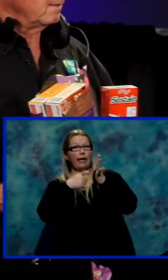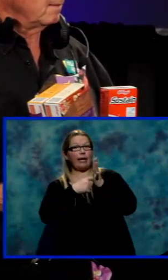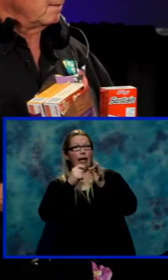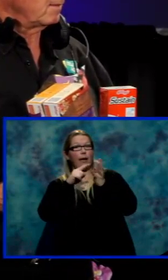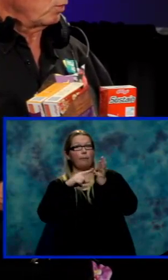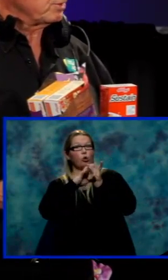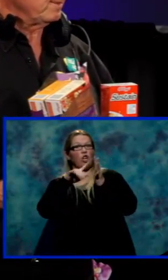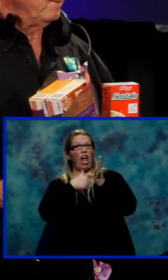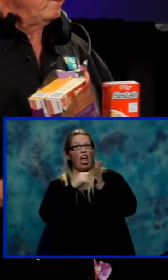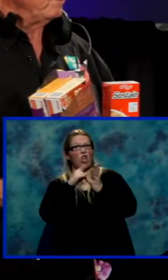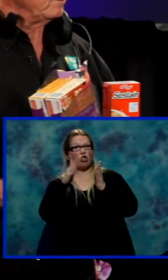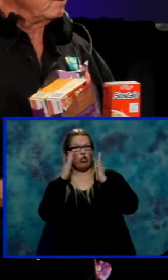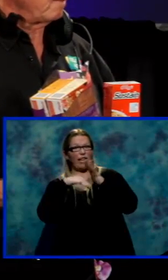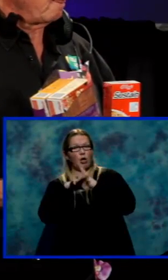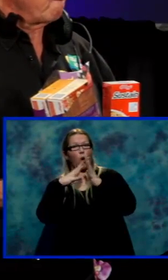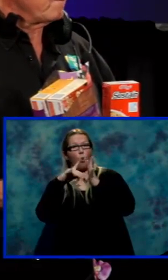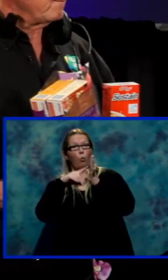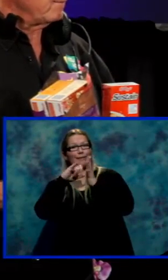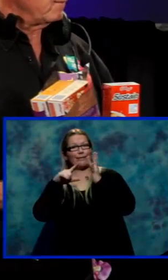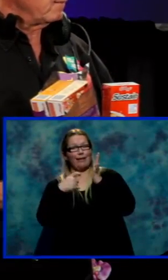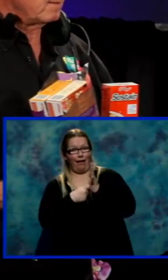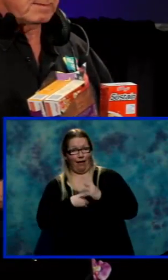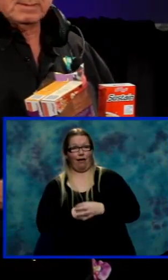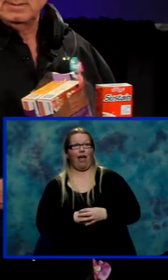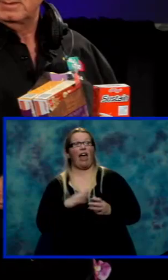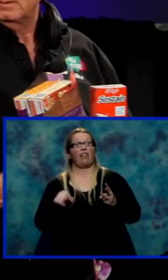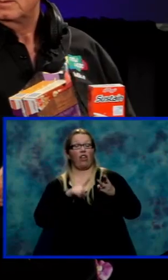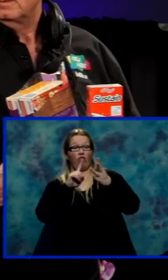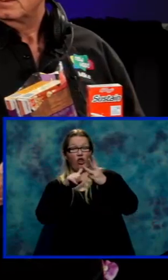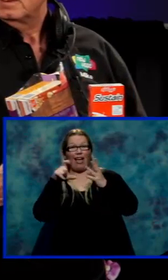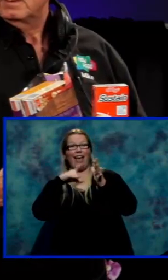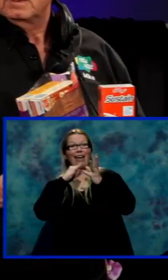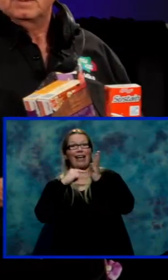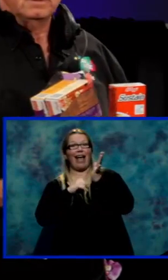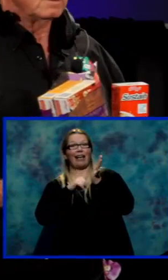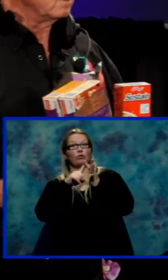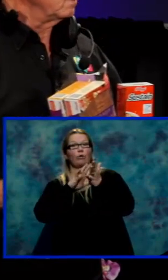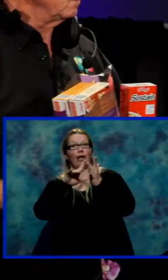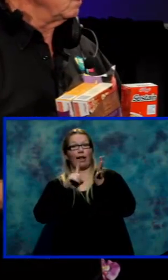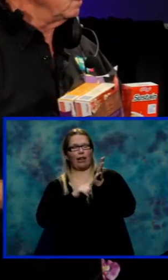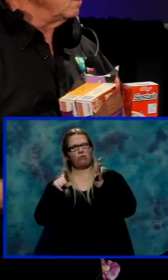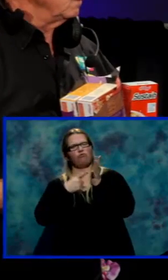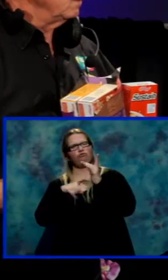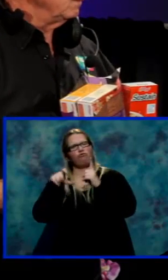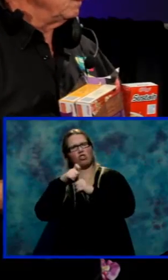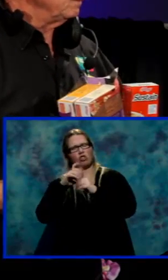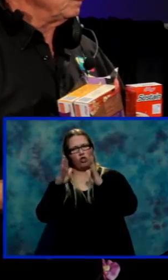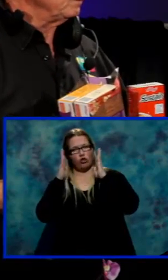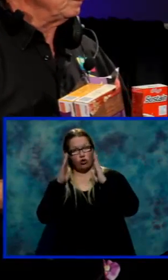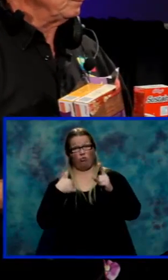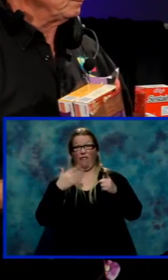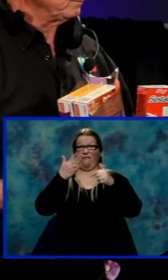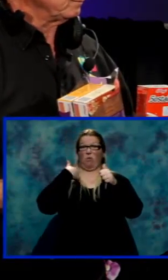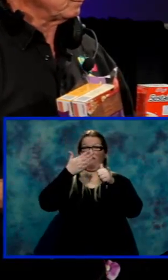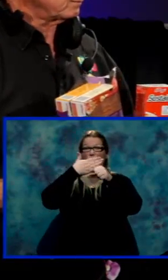at Windsor, and then by Castle Hill Richard's church. I have got